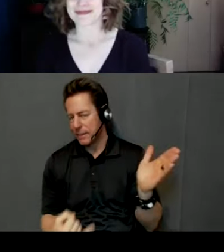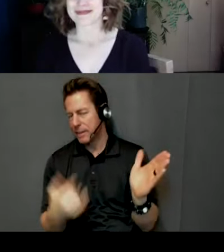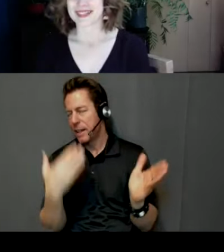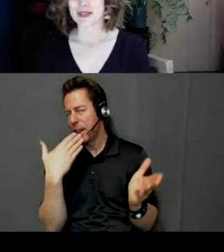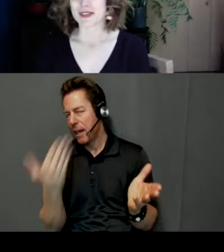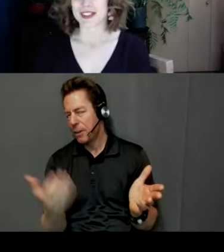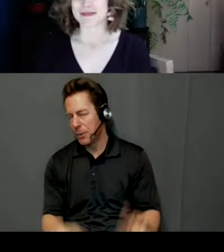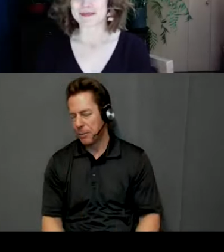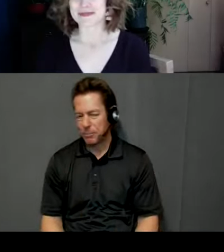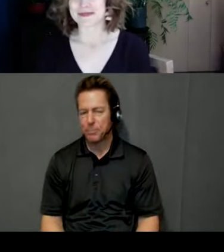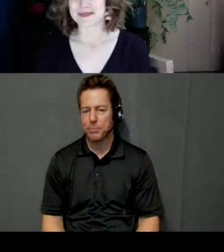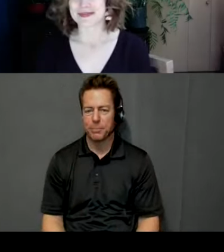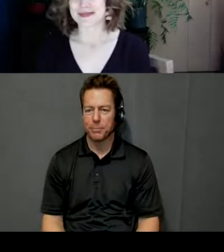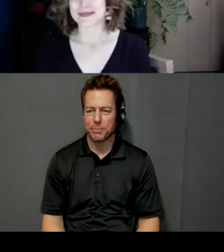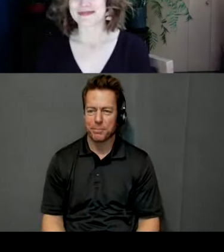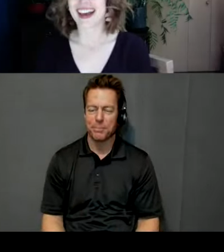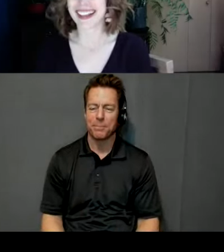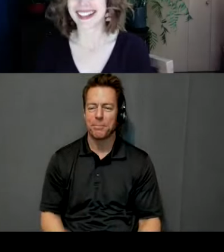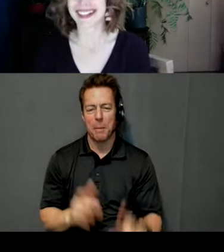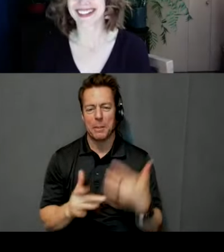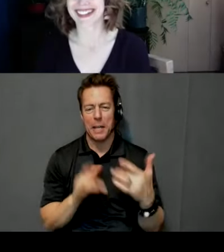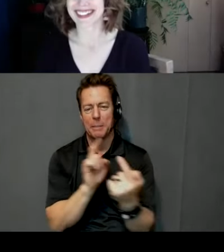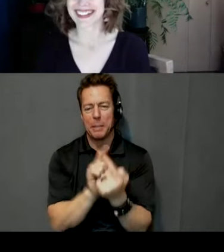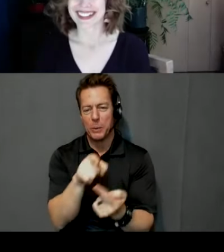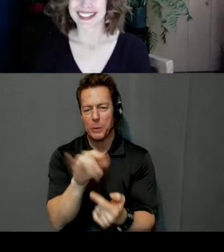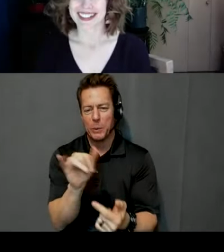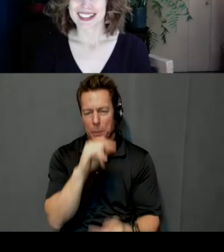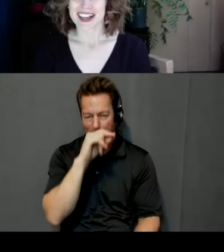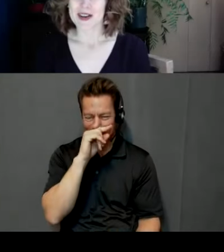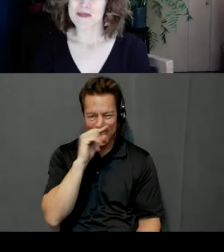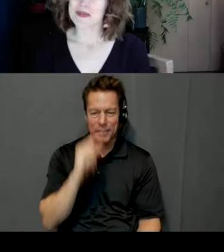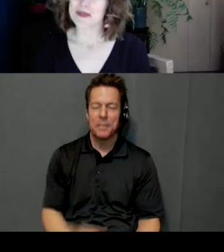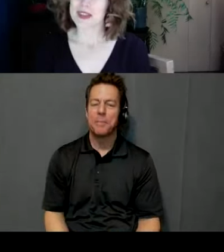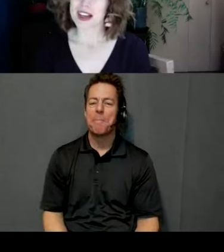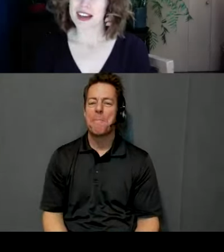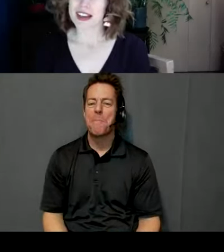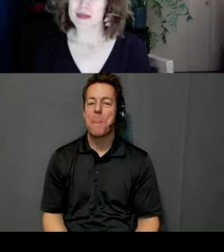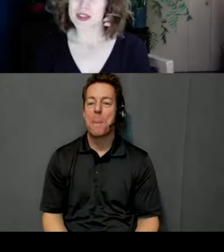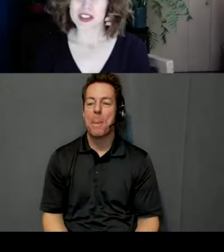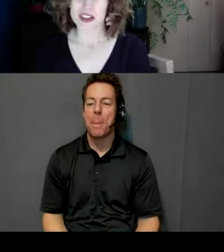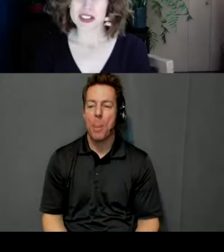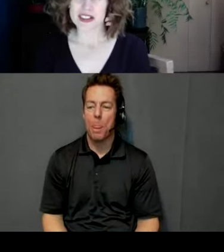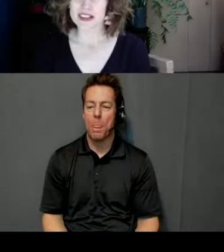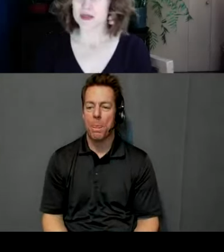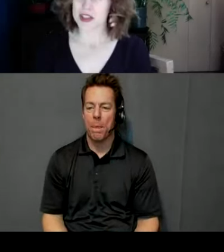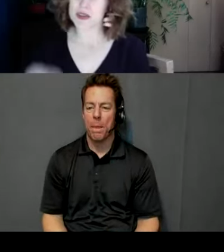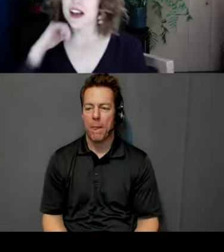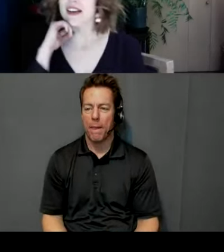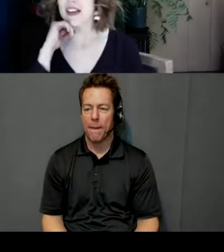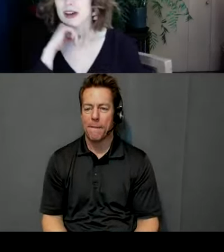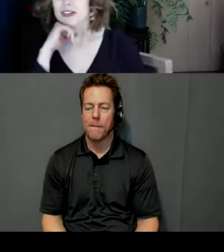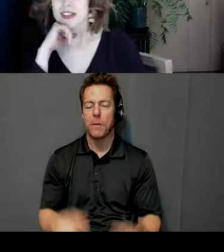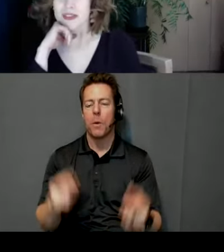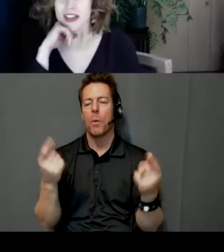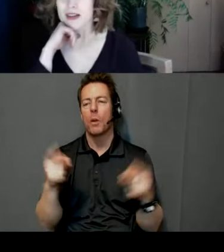thank you. Oh, I can't wait to meet you. um, I am just curious, when you were